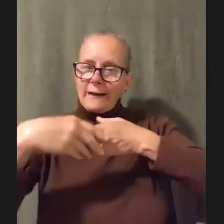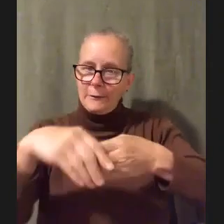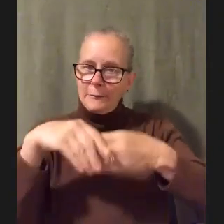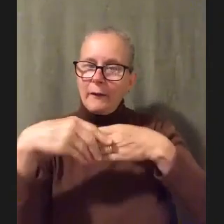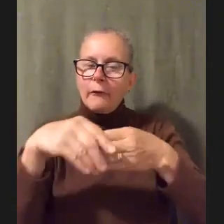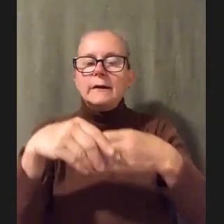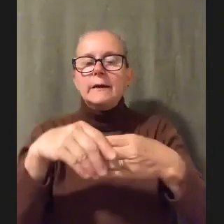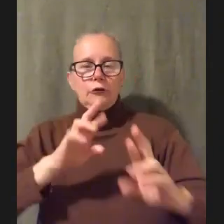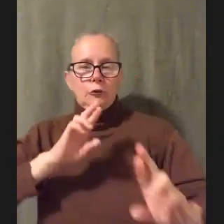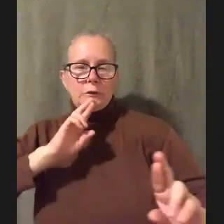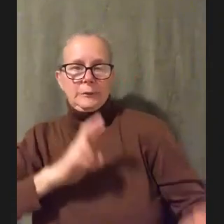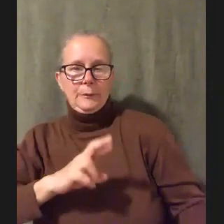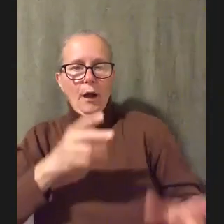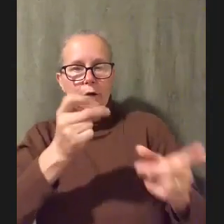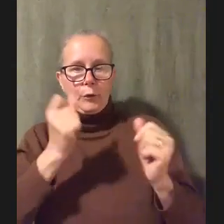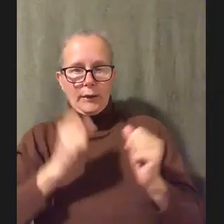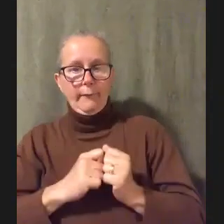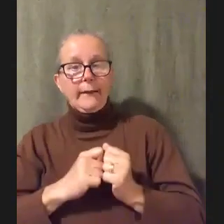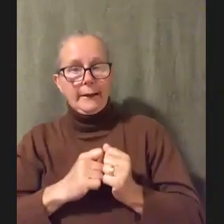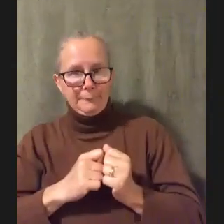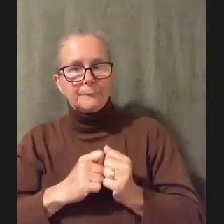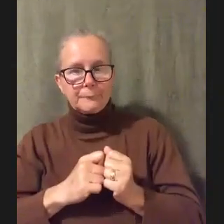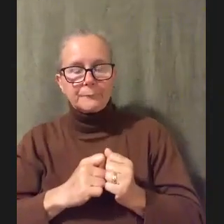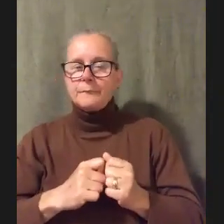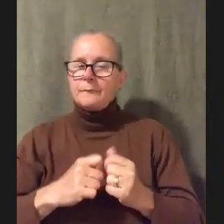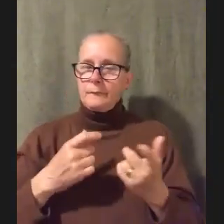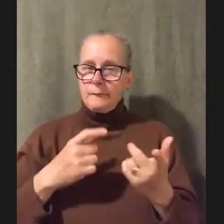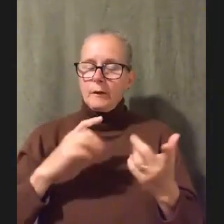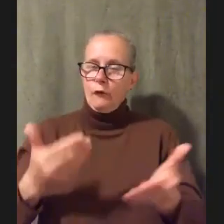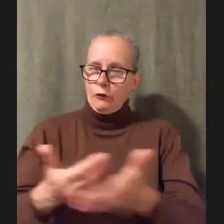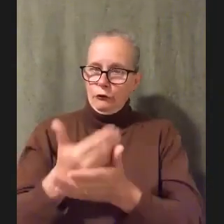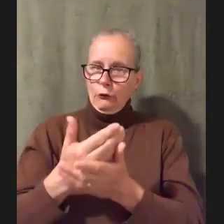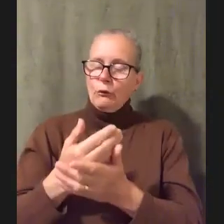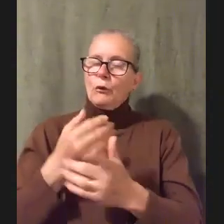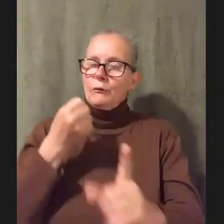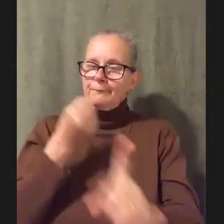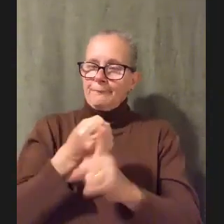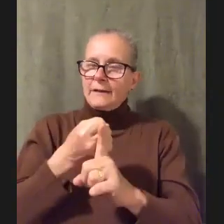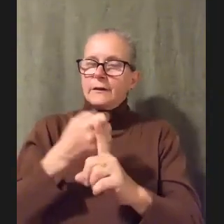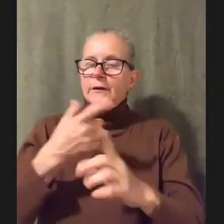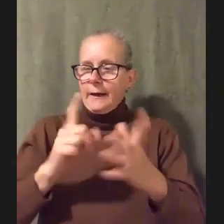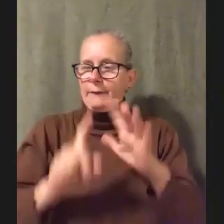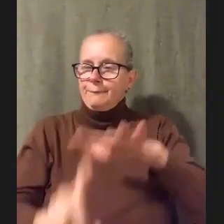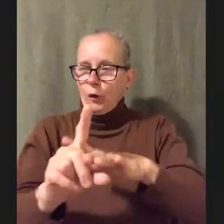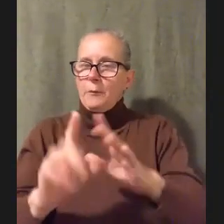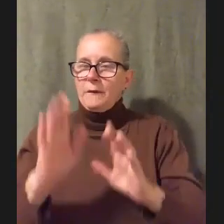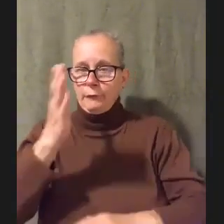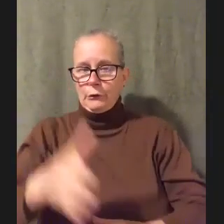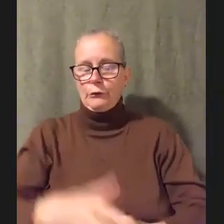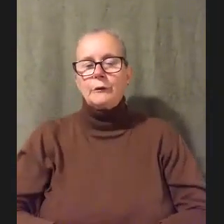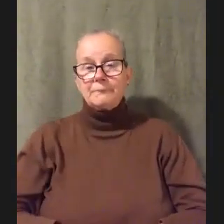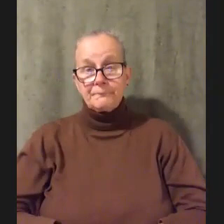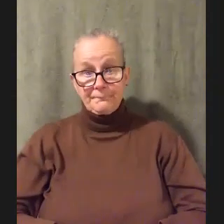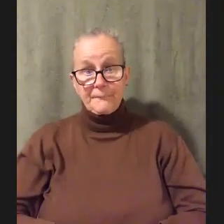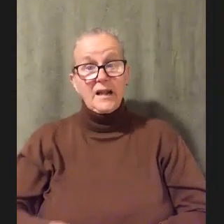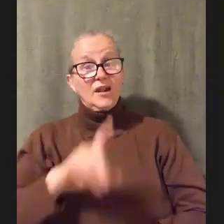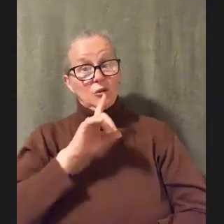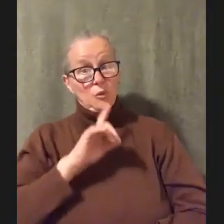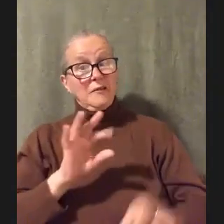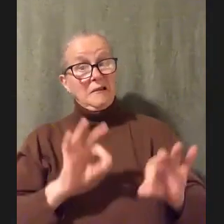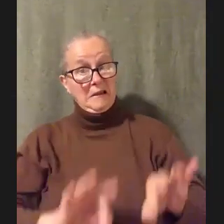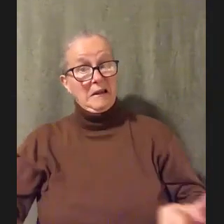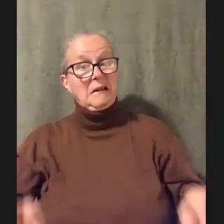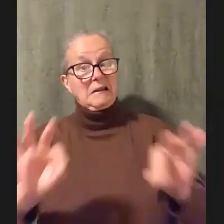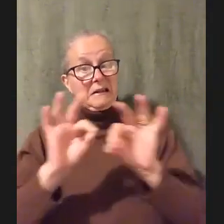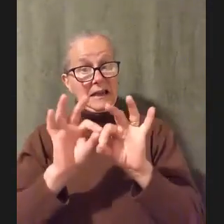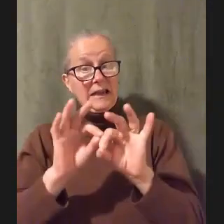respond quickly in time to new cases being reported in the future. And that's a key part of our